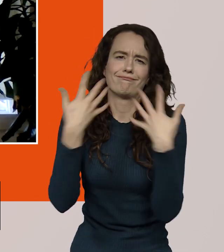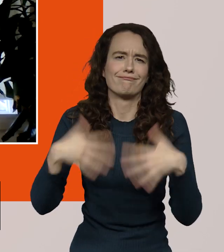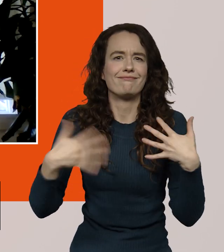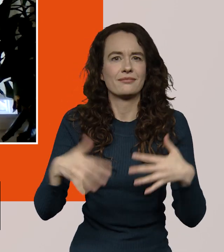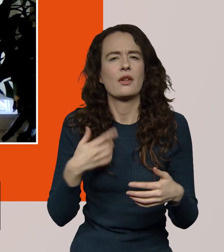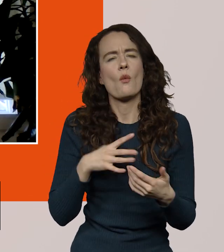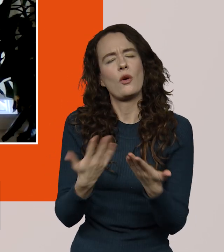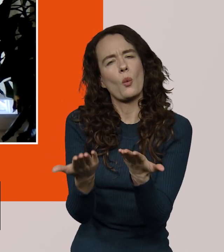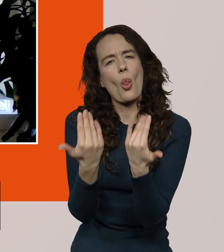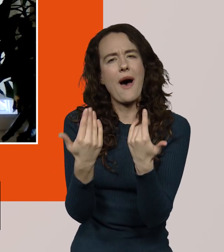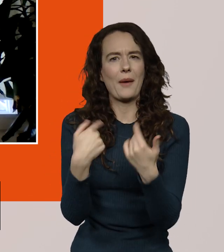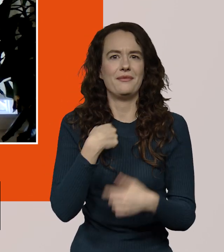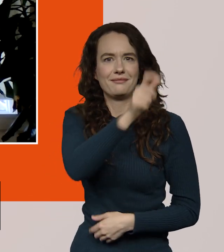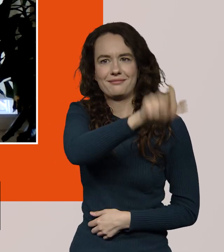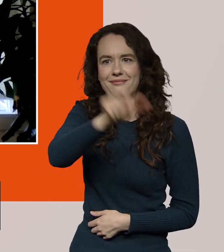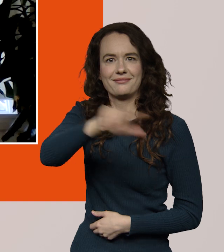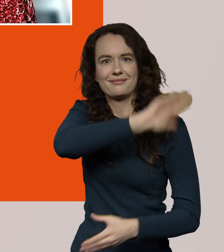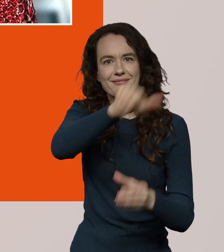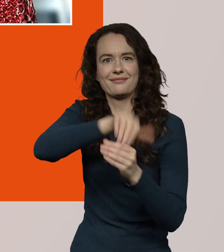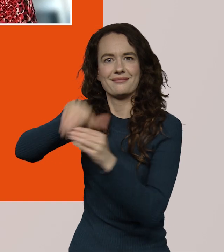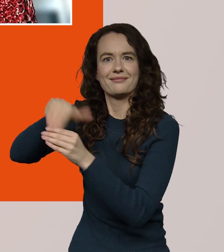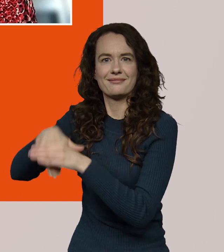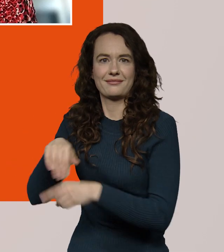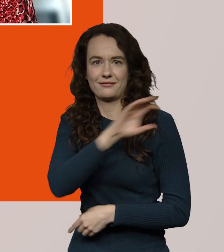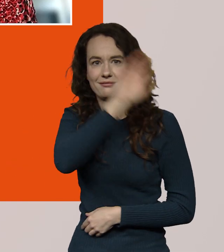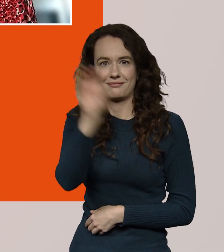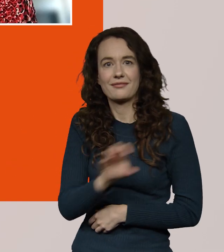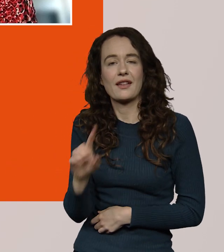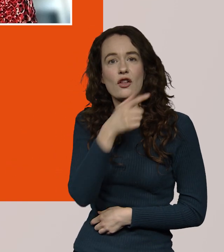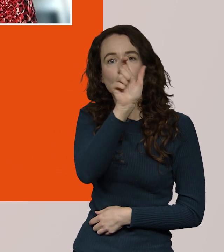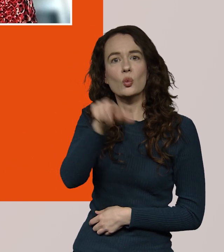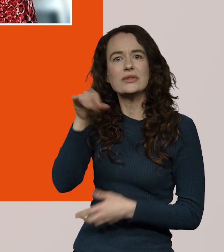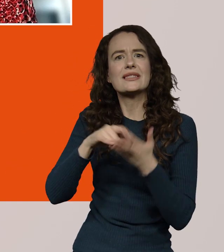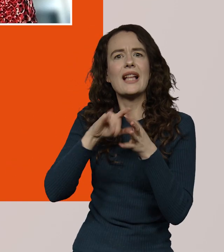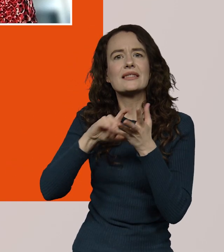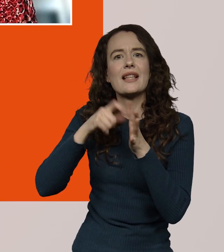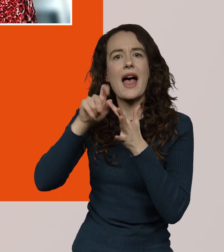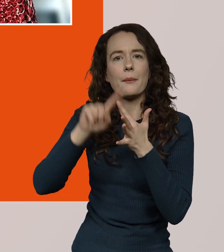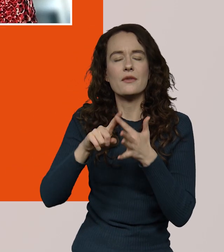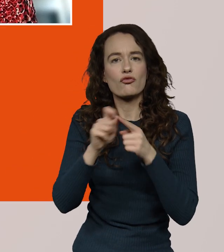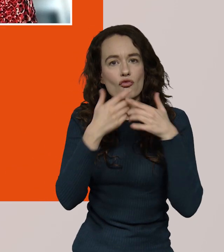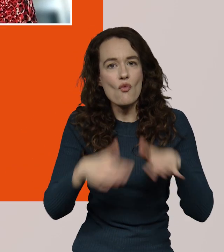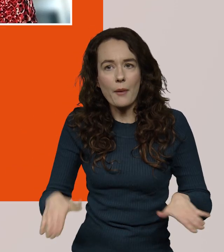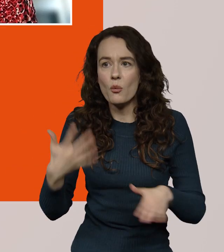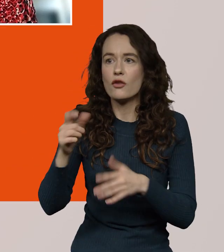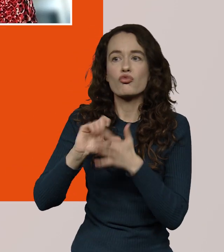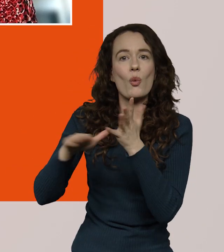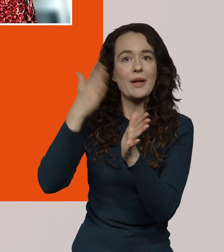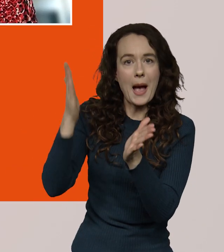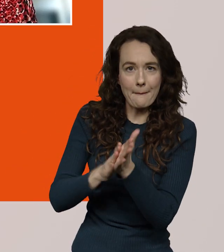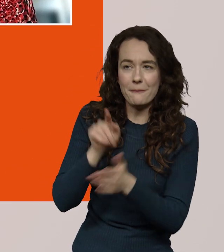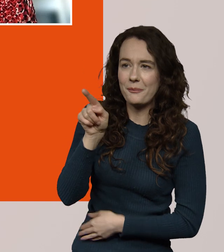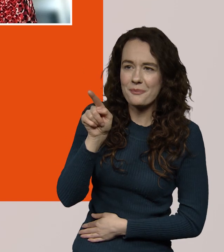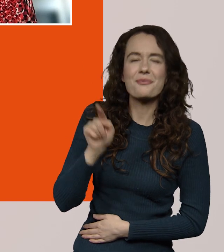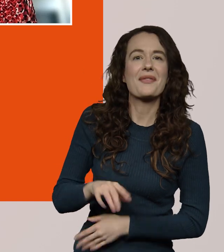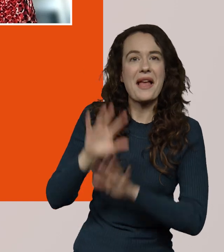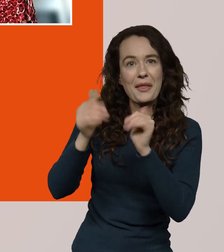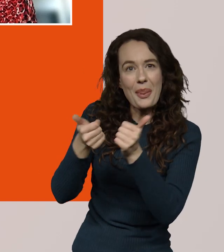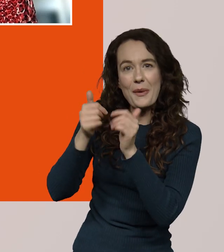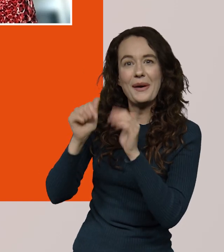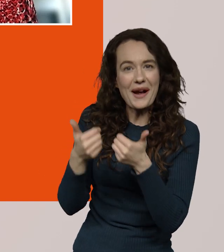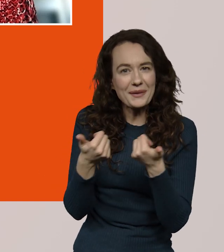it's vital that we look after our own mental well-being but also find ways to support each other. This year's theme